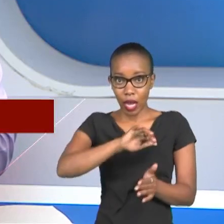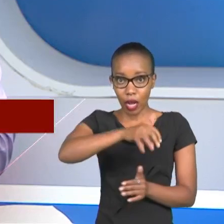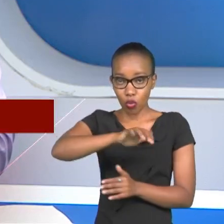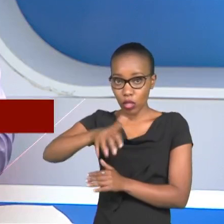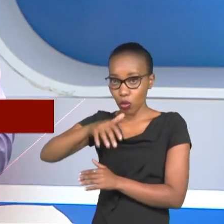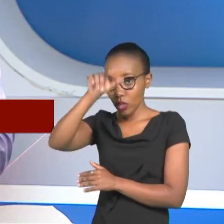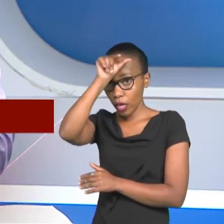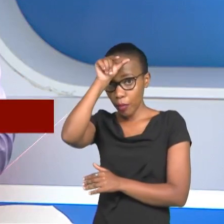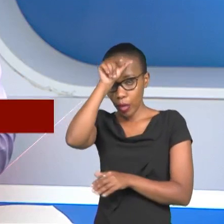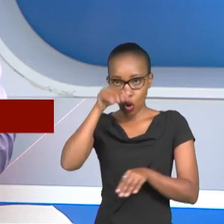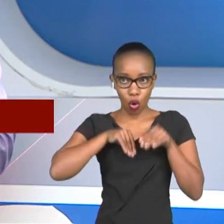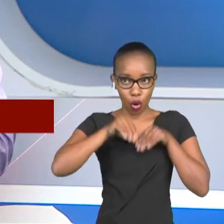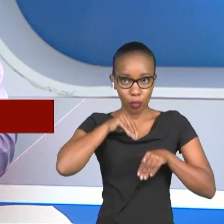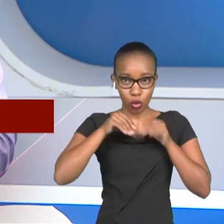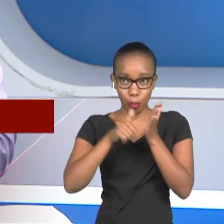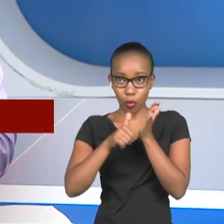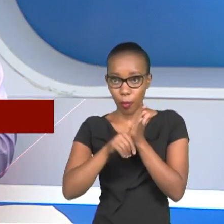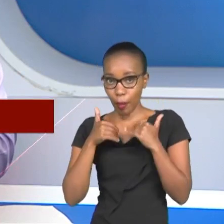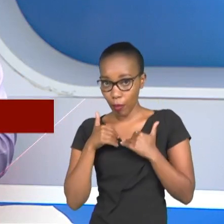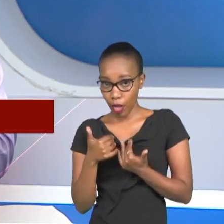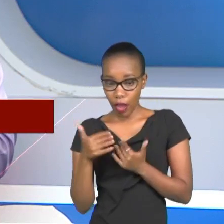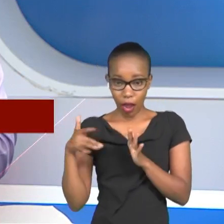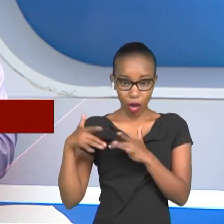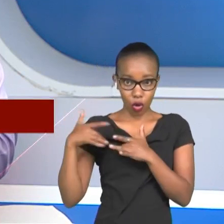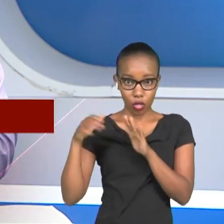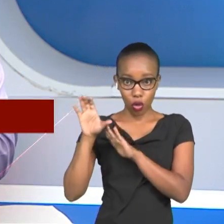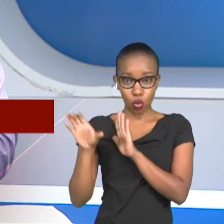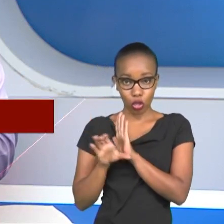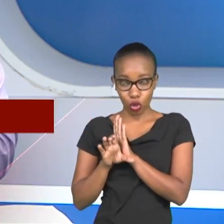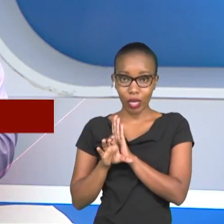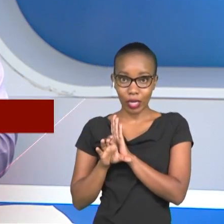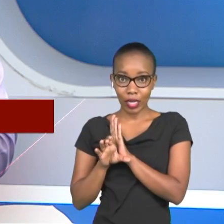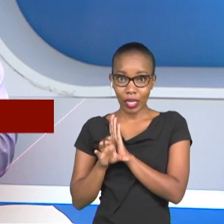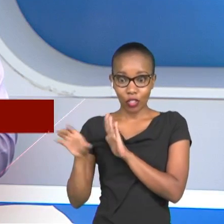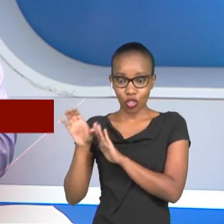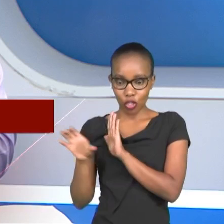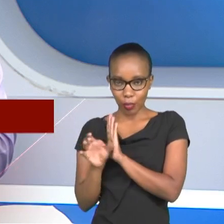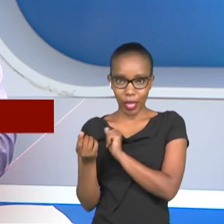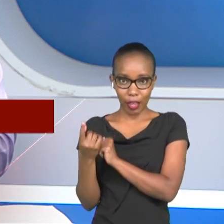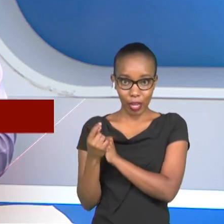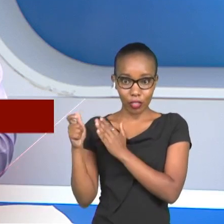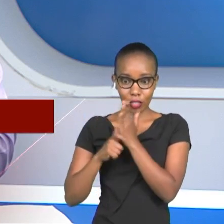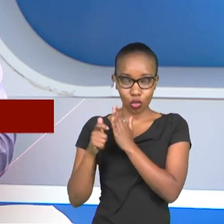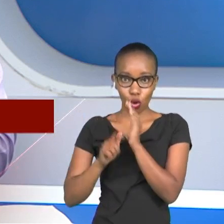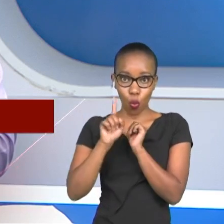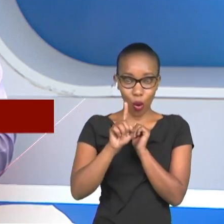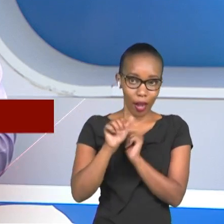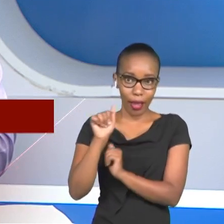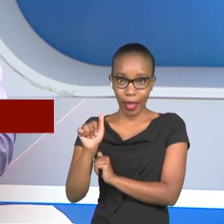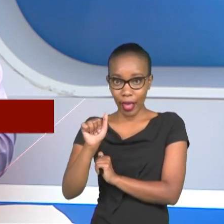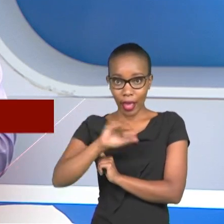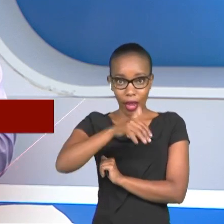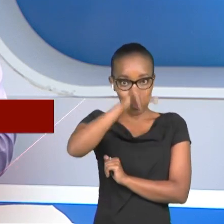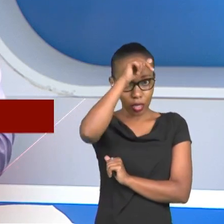government facing corruption allegations. According to the Constitution, Chapter 11, Section 1A, county governor may be removed